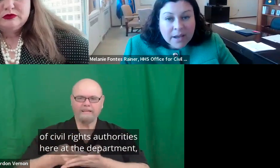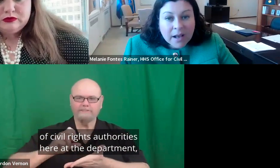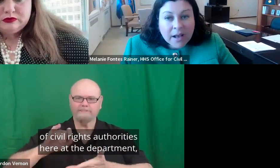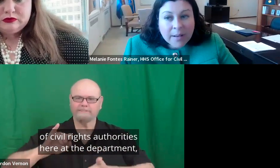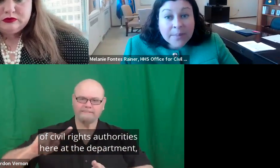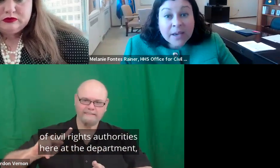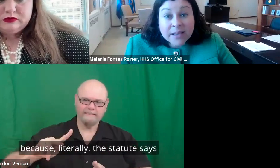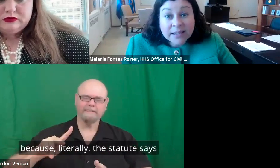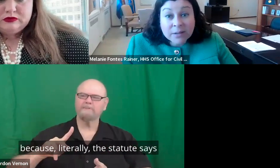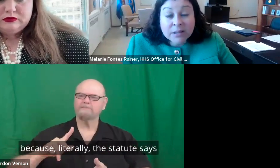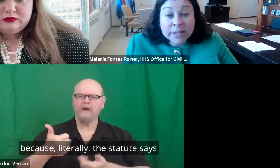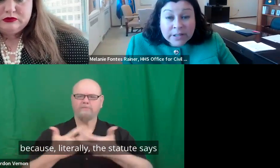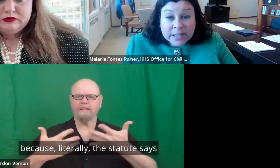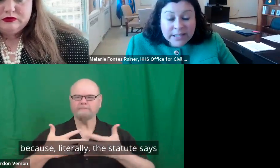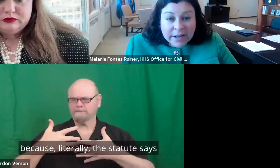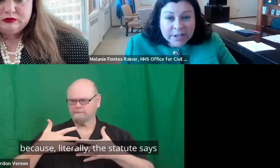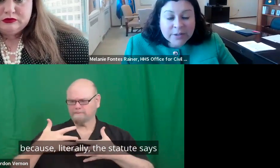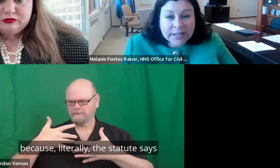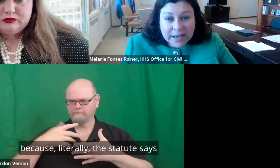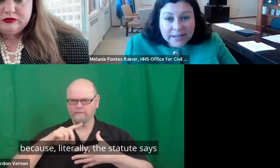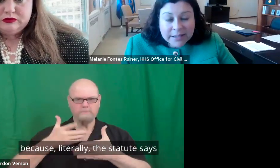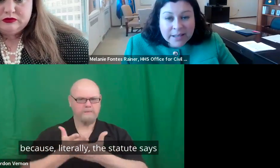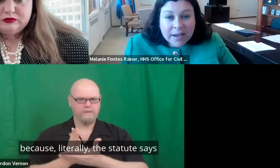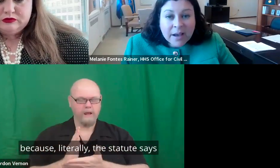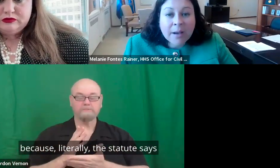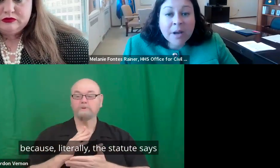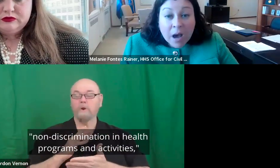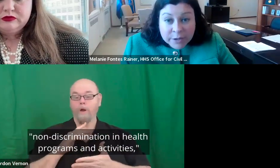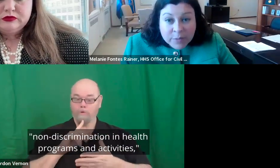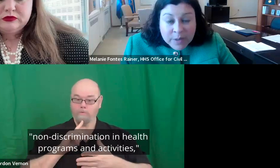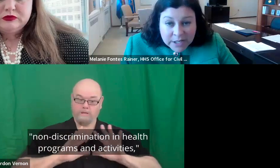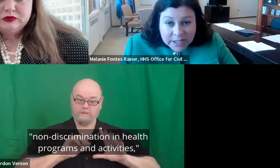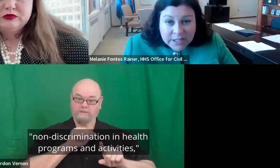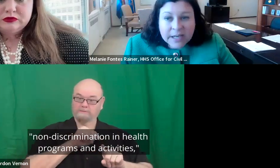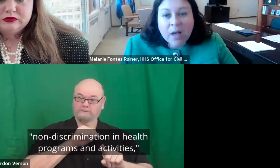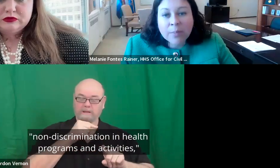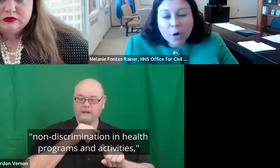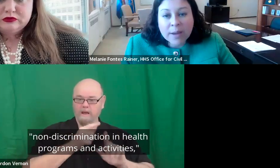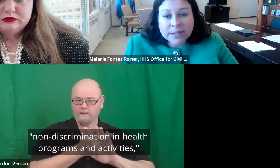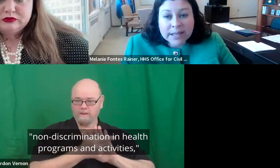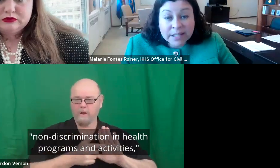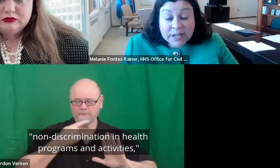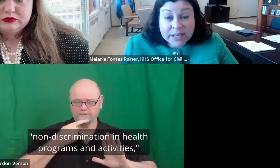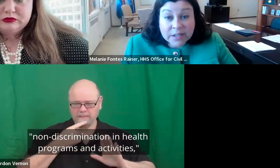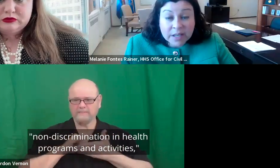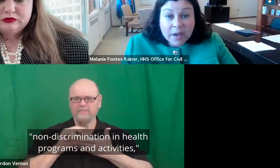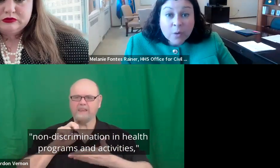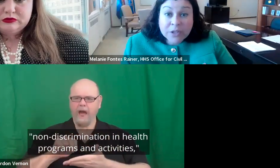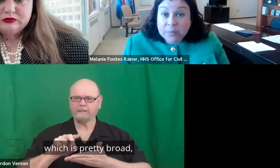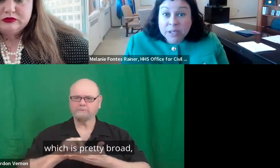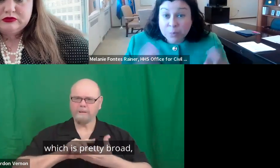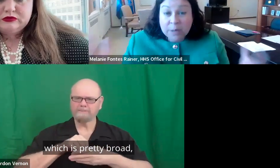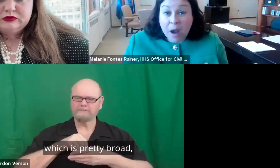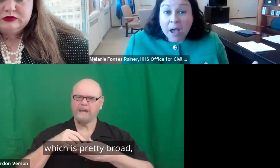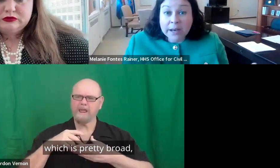department, because literally the statute says non-discrimination in health programs and activities,